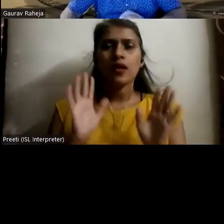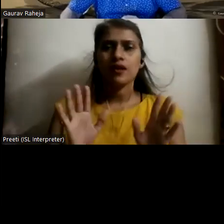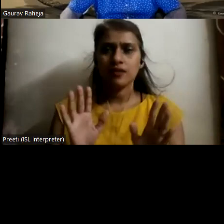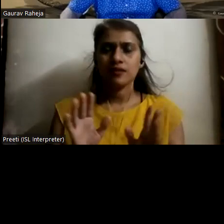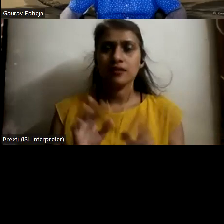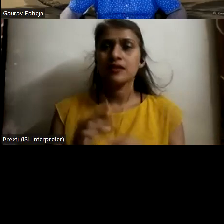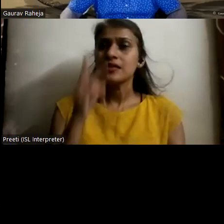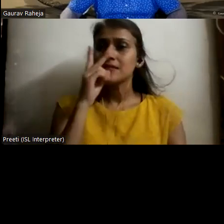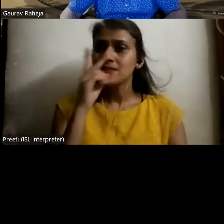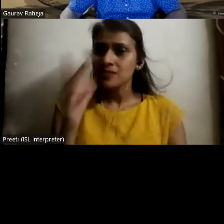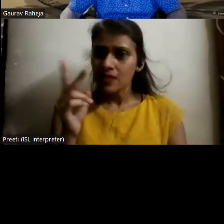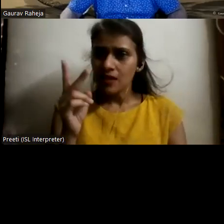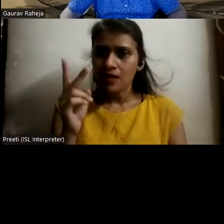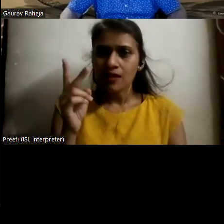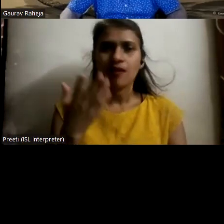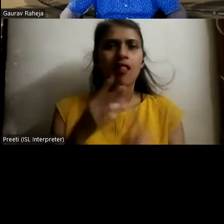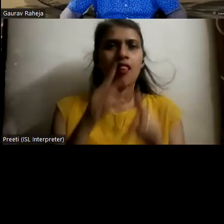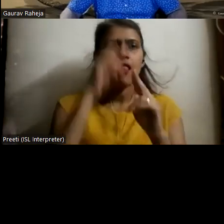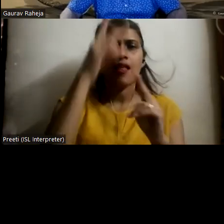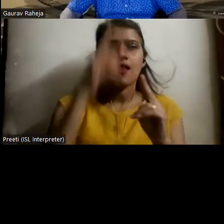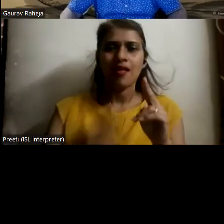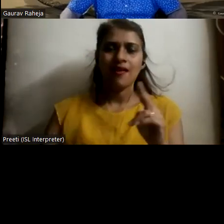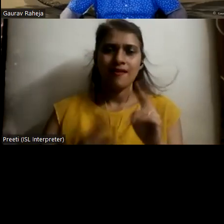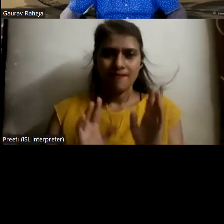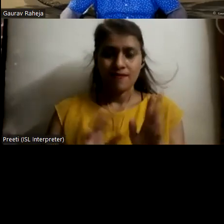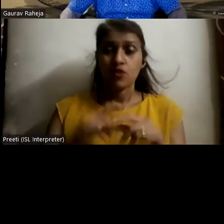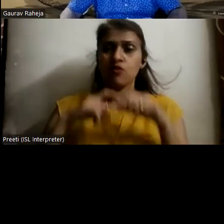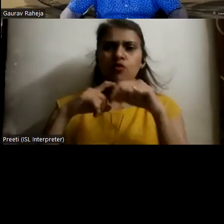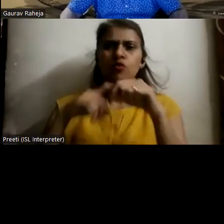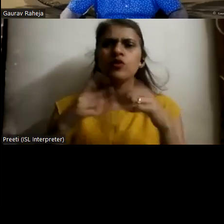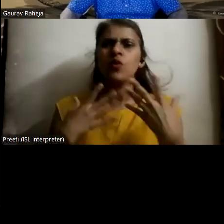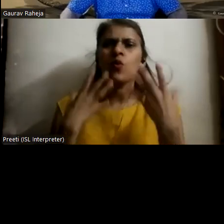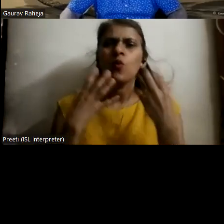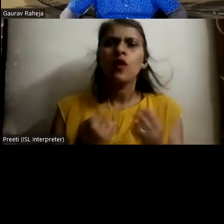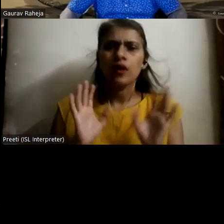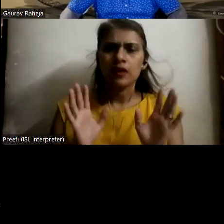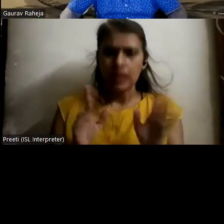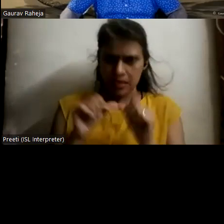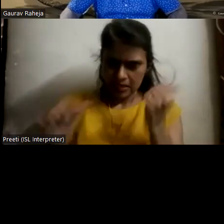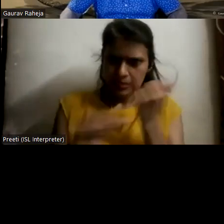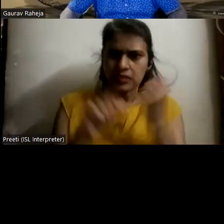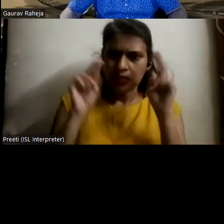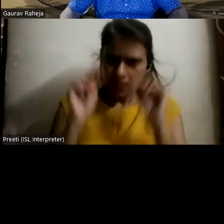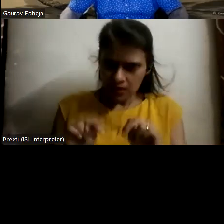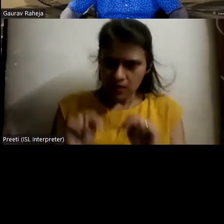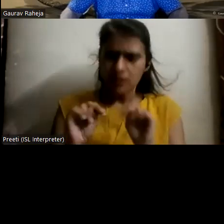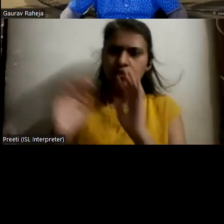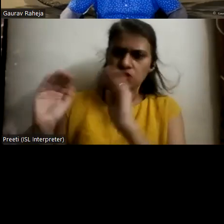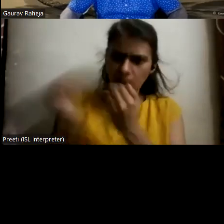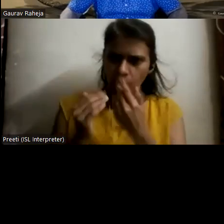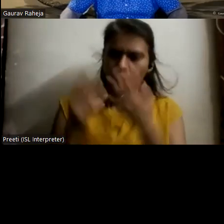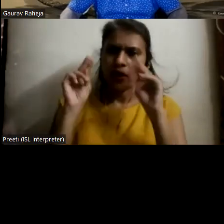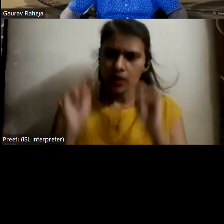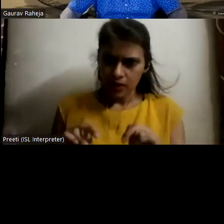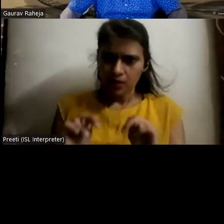assistance and to seek assistance is not a crime. The question is, who should provide that assistance? Because in some